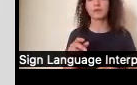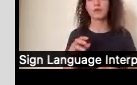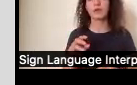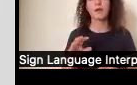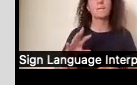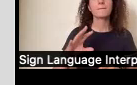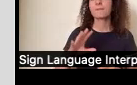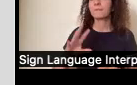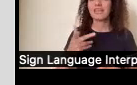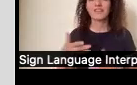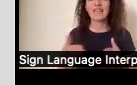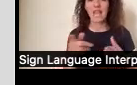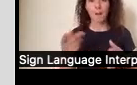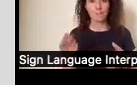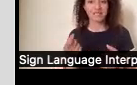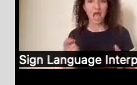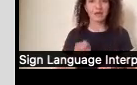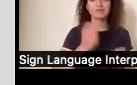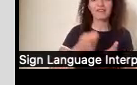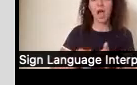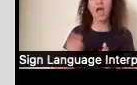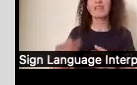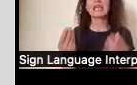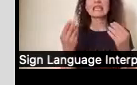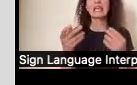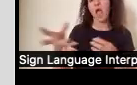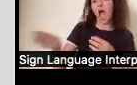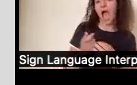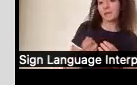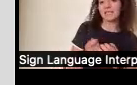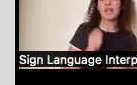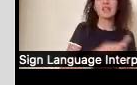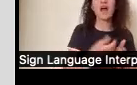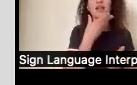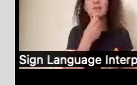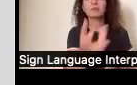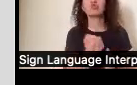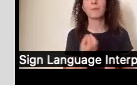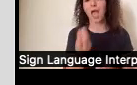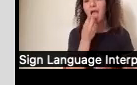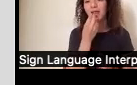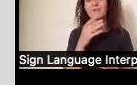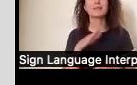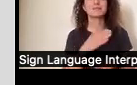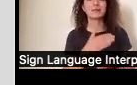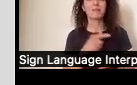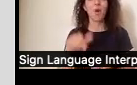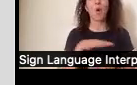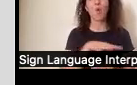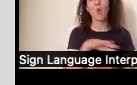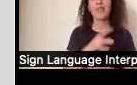was also spent on food. This is due to the current economic situation we are